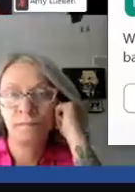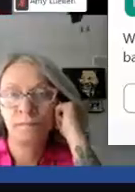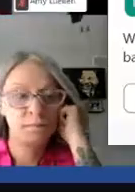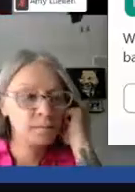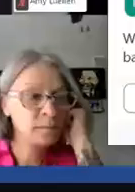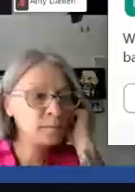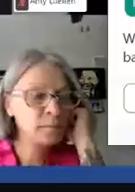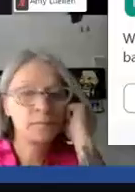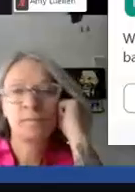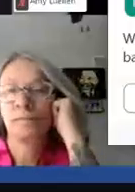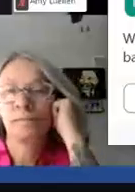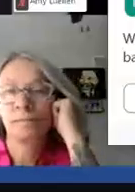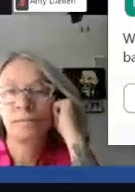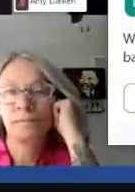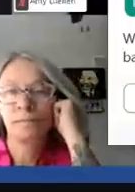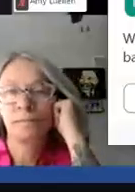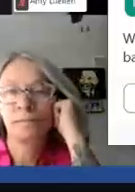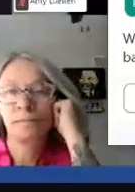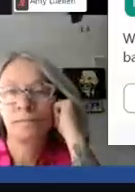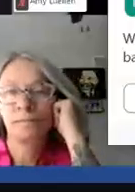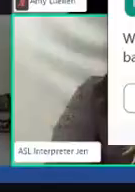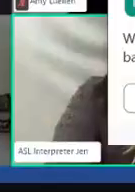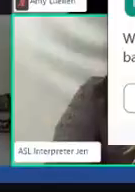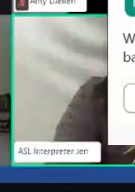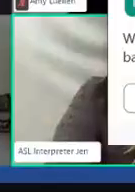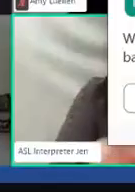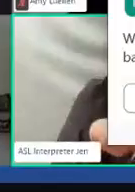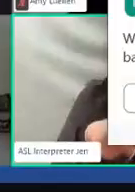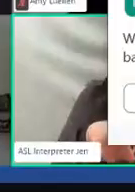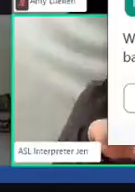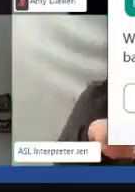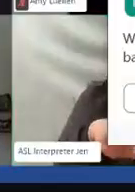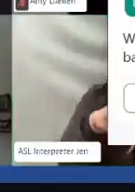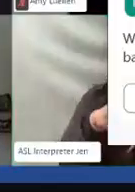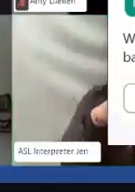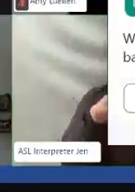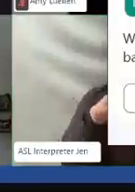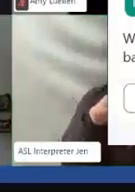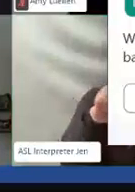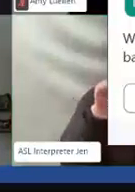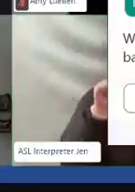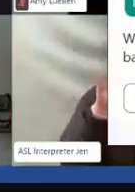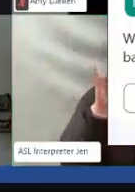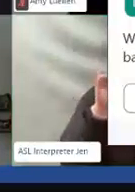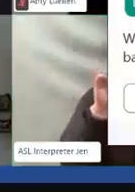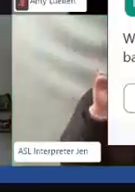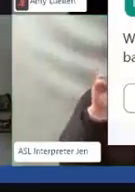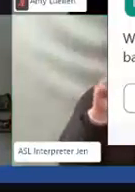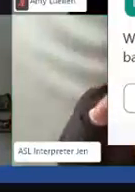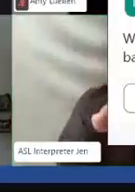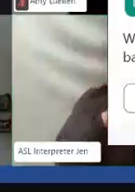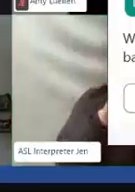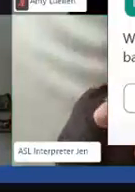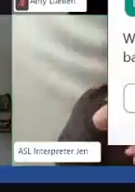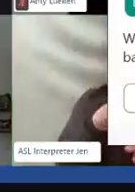another tip that we could do that going forward. All right, this is Casey. I need to respond to